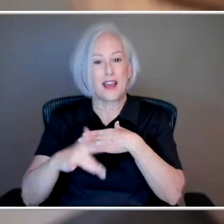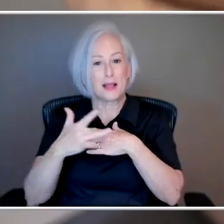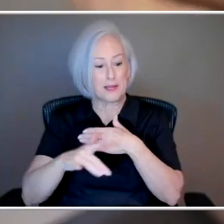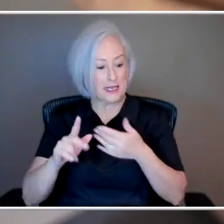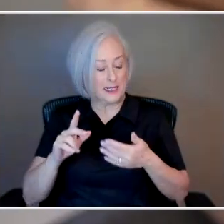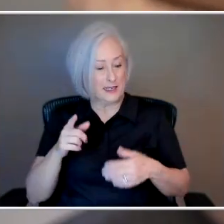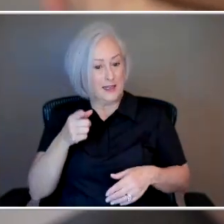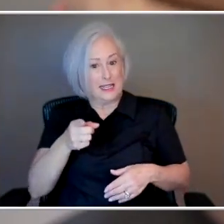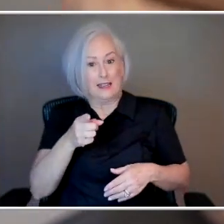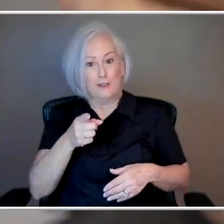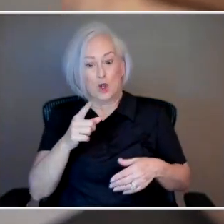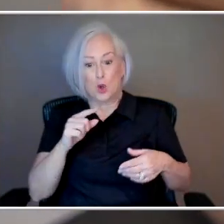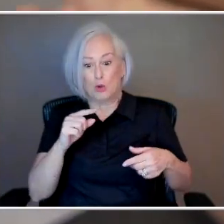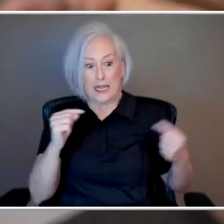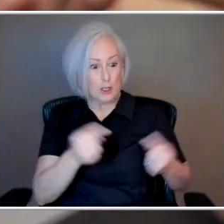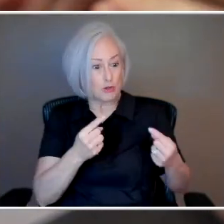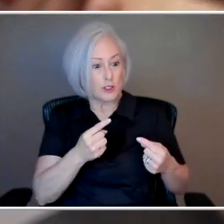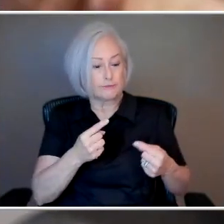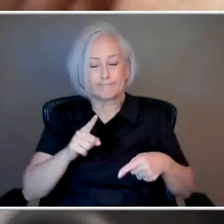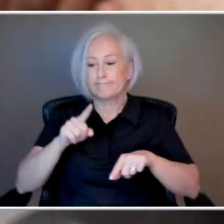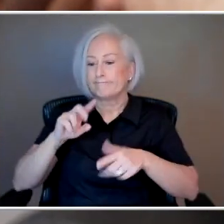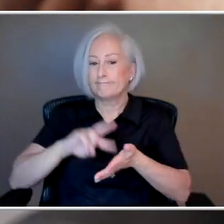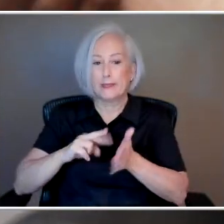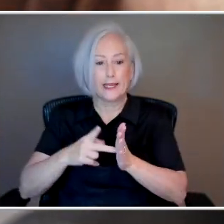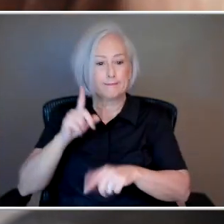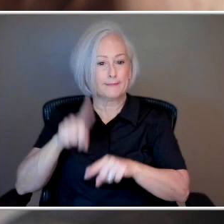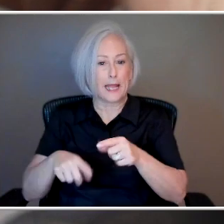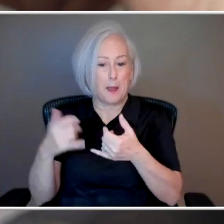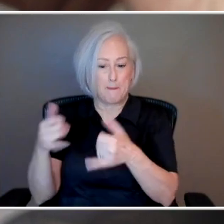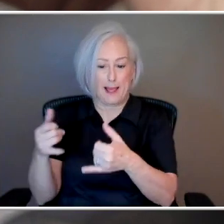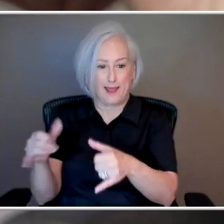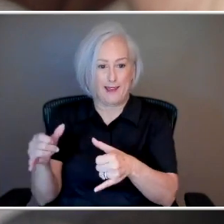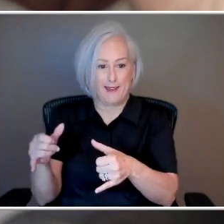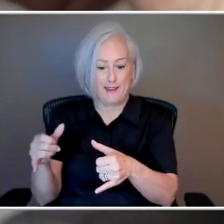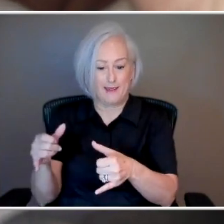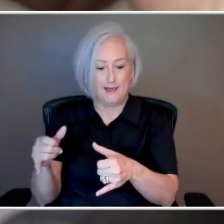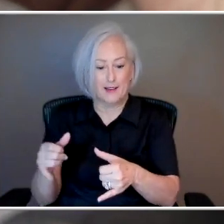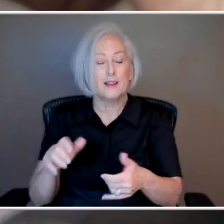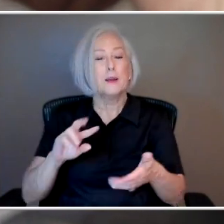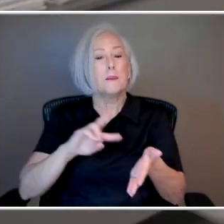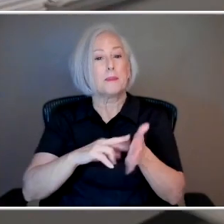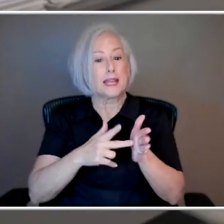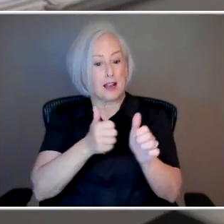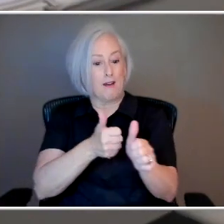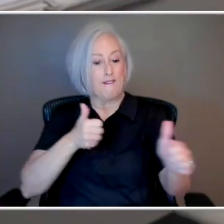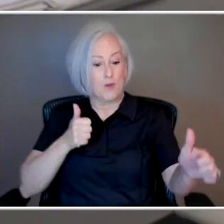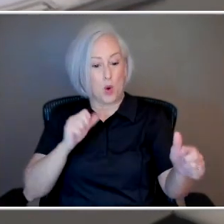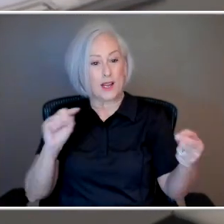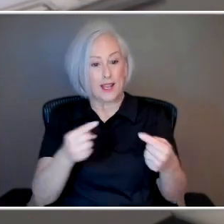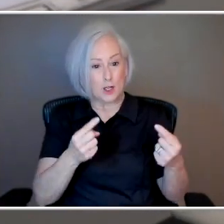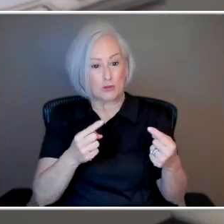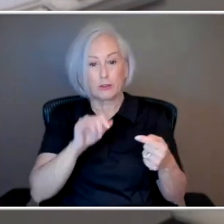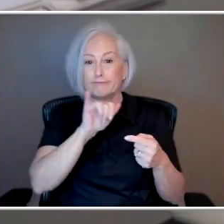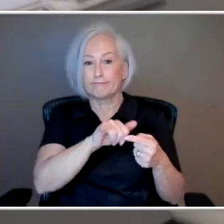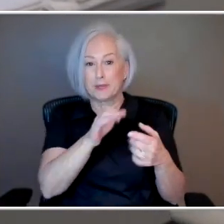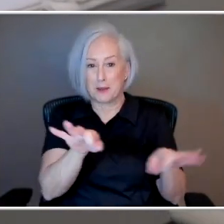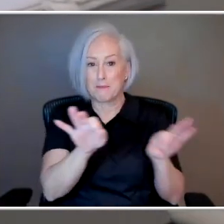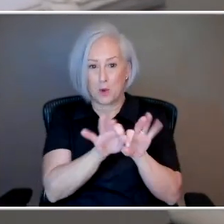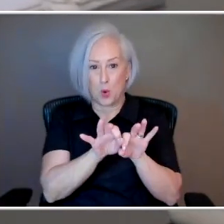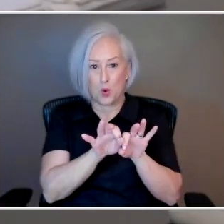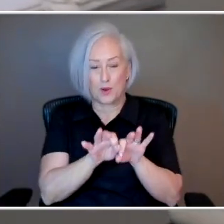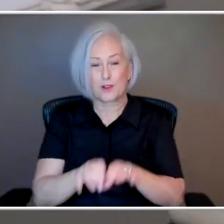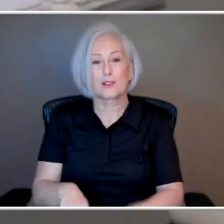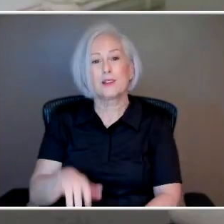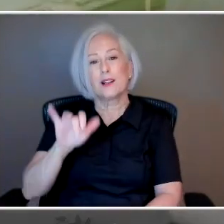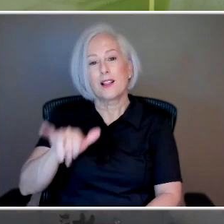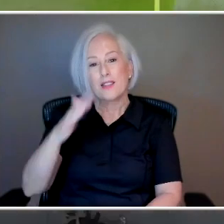play. So with that said, injury prevention is the most important thing you can do. That's exactly what cut my career short,